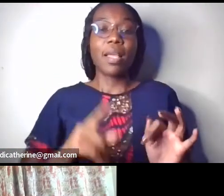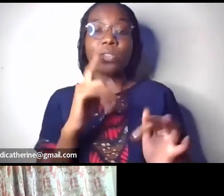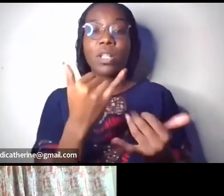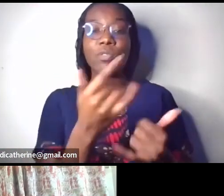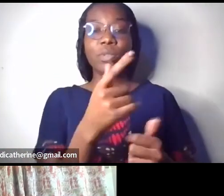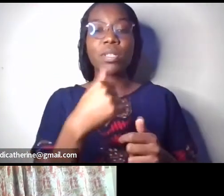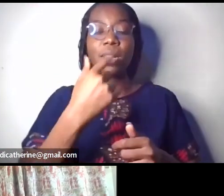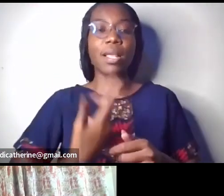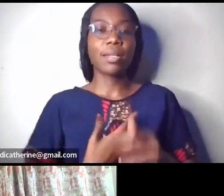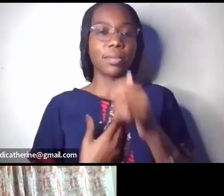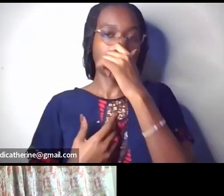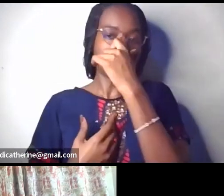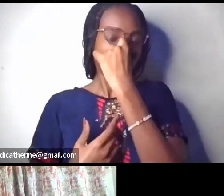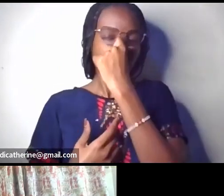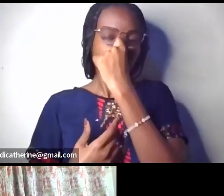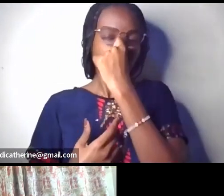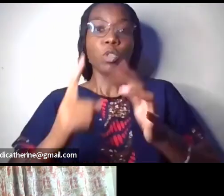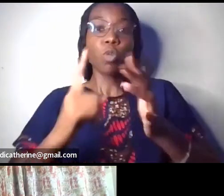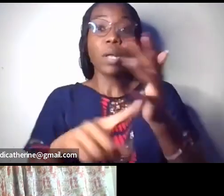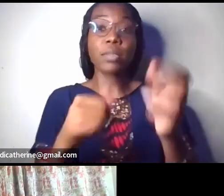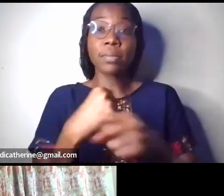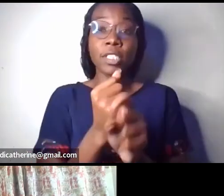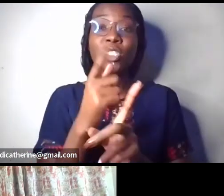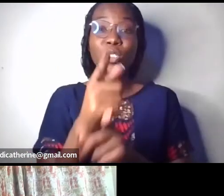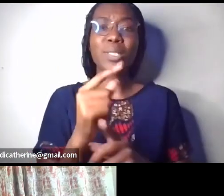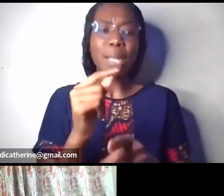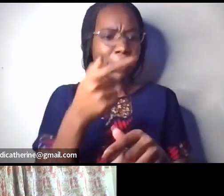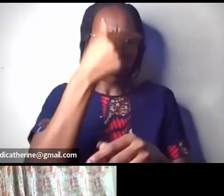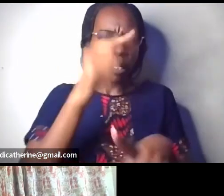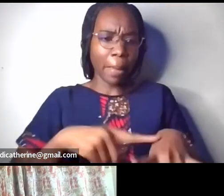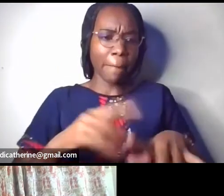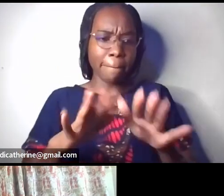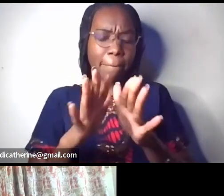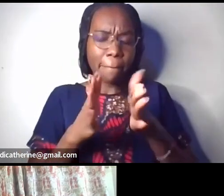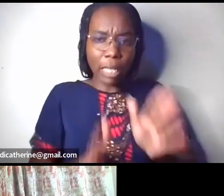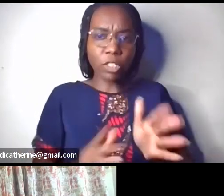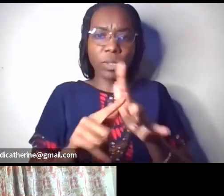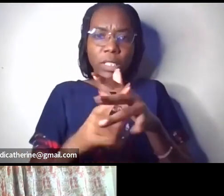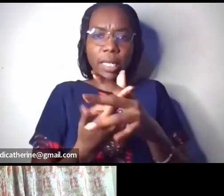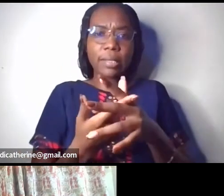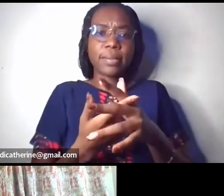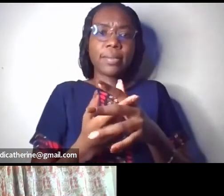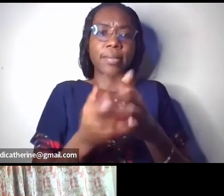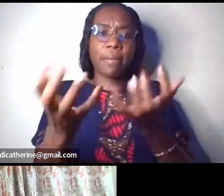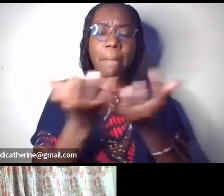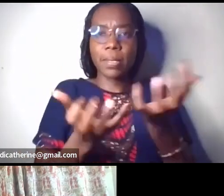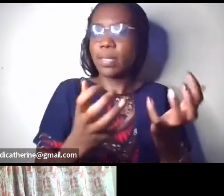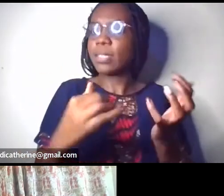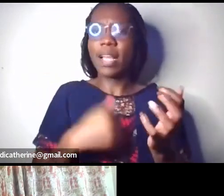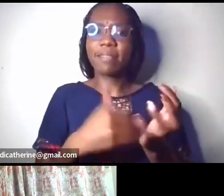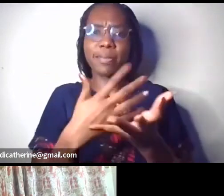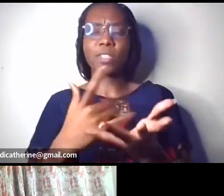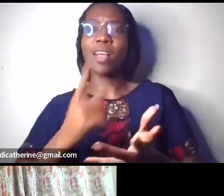you, because when somebody starts business, there are certain analysis that you have got to do and then start a business. How did